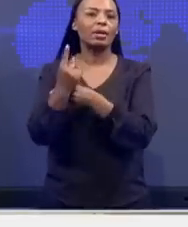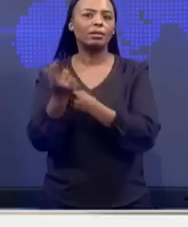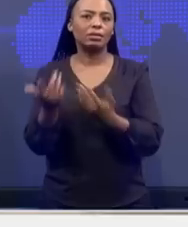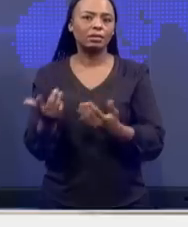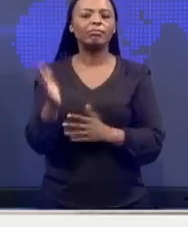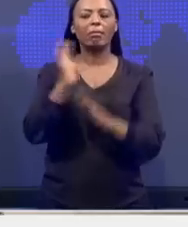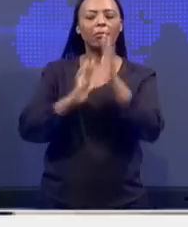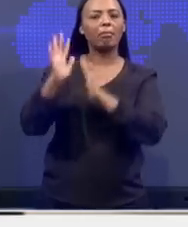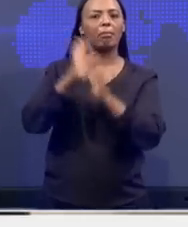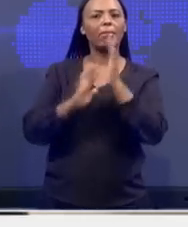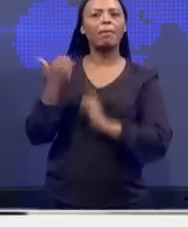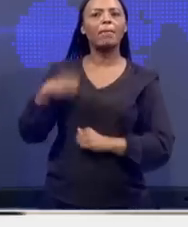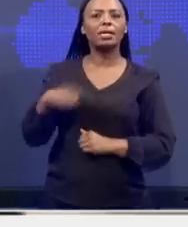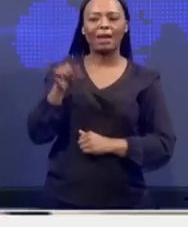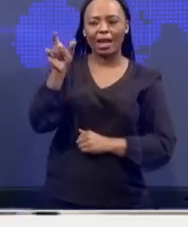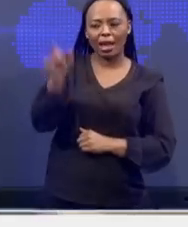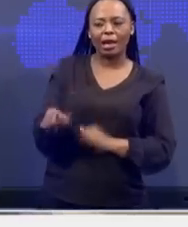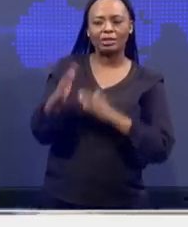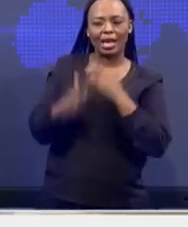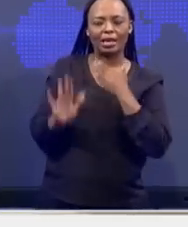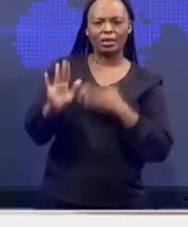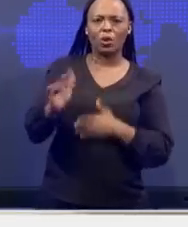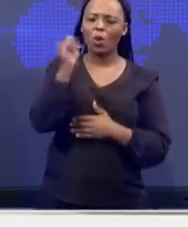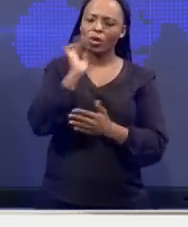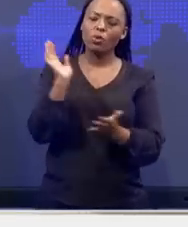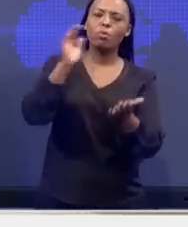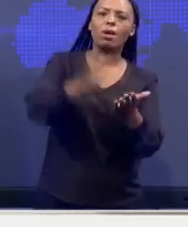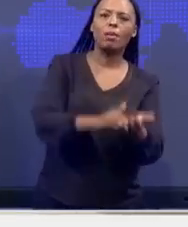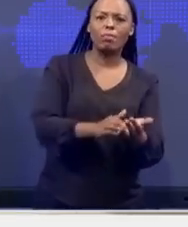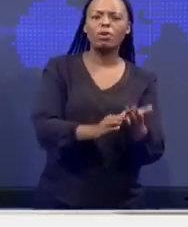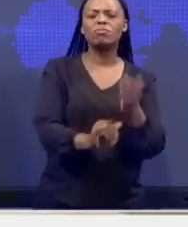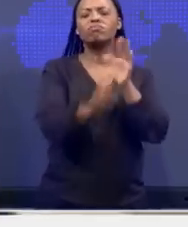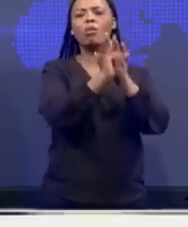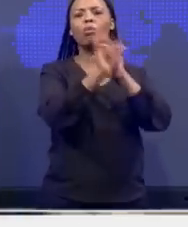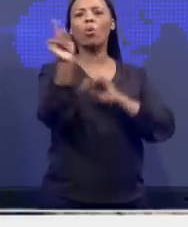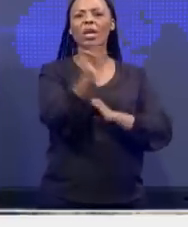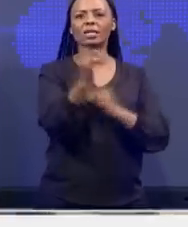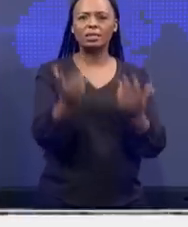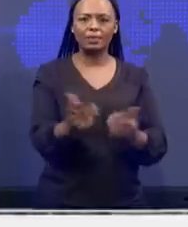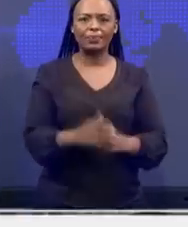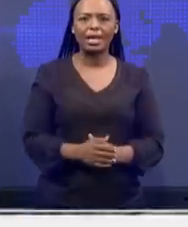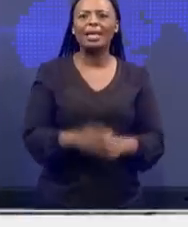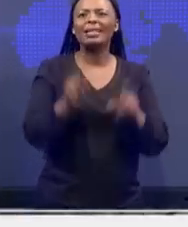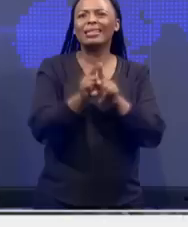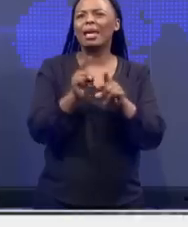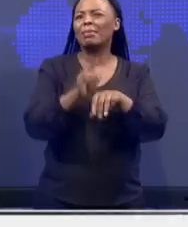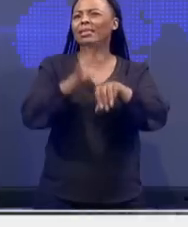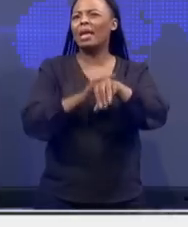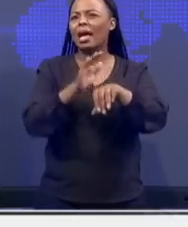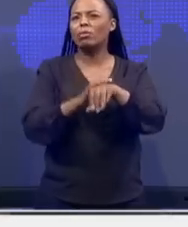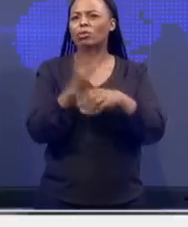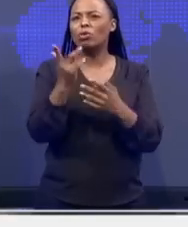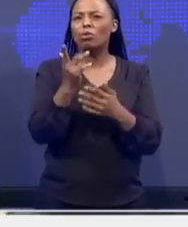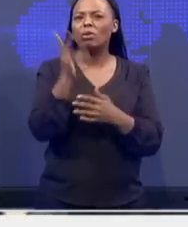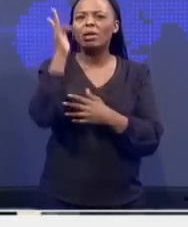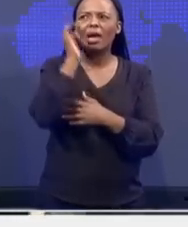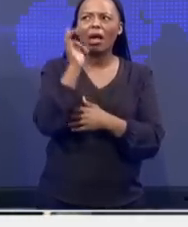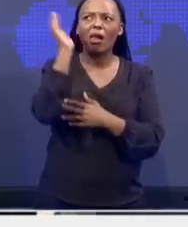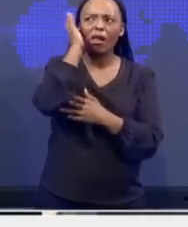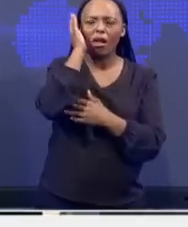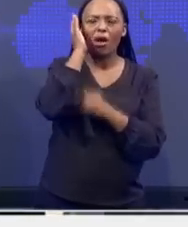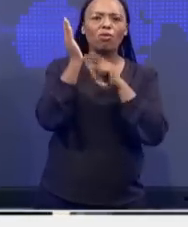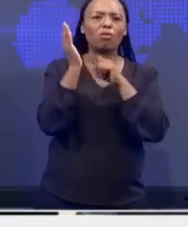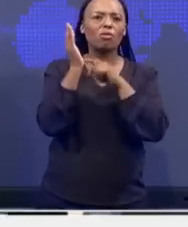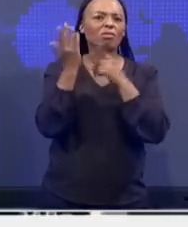tell us, as the municipality, when you arrived here, what sort of picture did you get, and what time did you receive a call from the municipality,